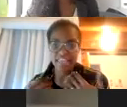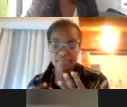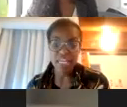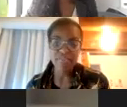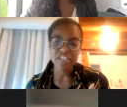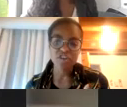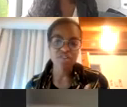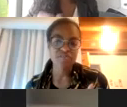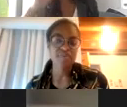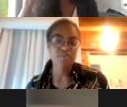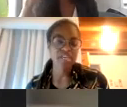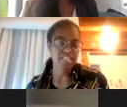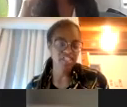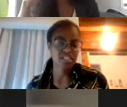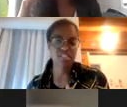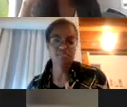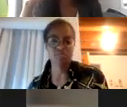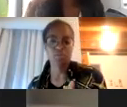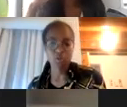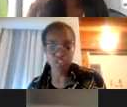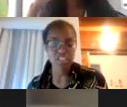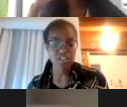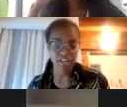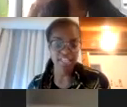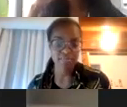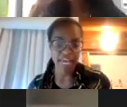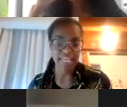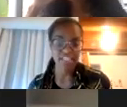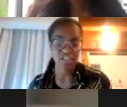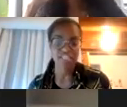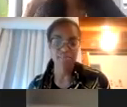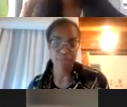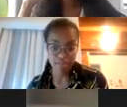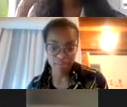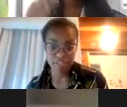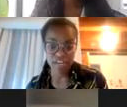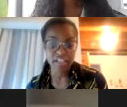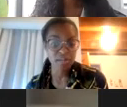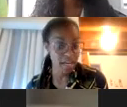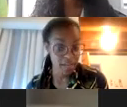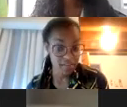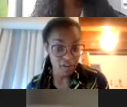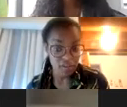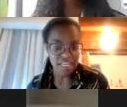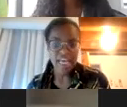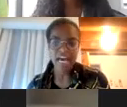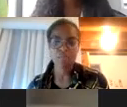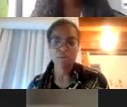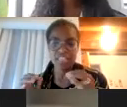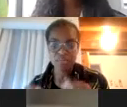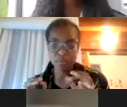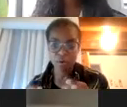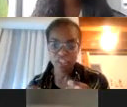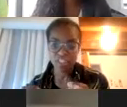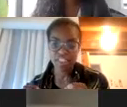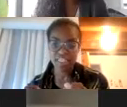And I think many of us know that the family regulation system disproportionately targets Black, Indigenous, and people of color, BIPOC folks, with